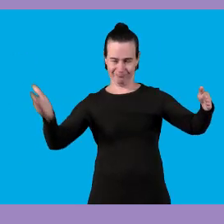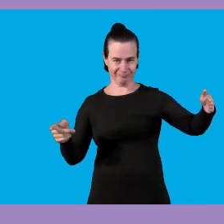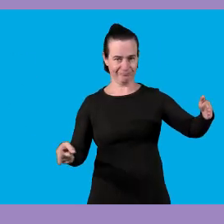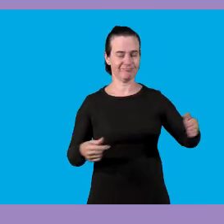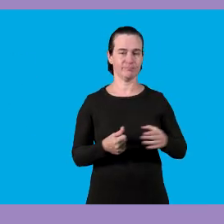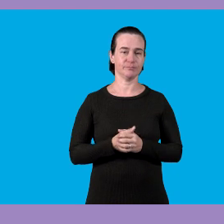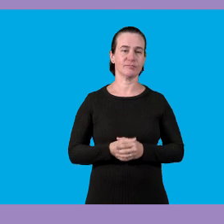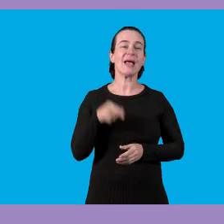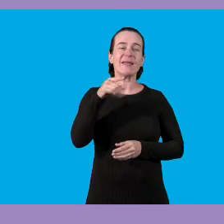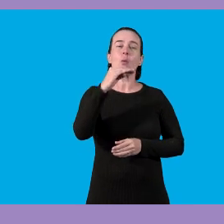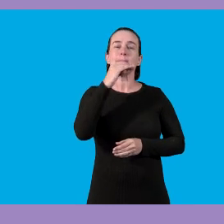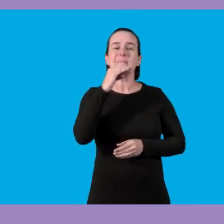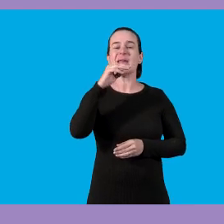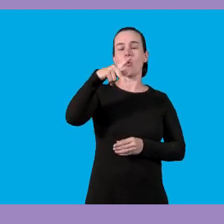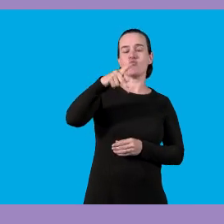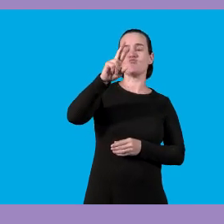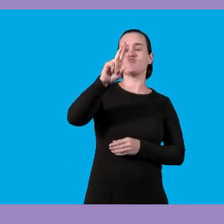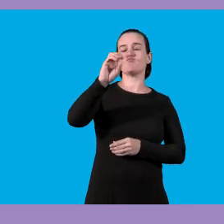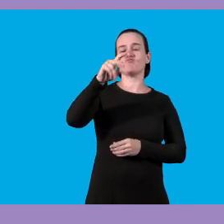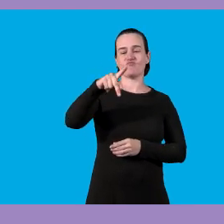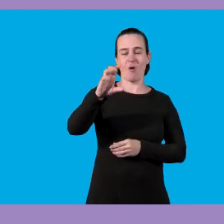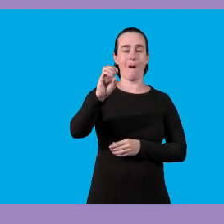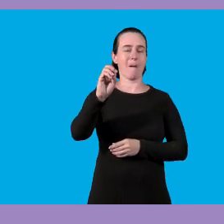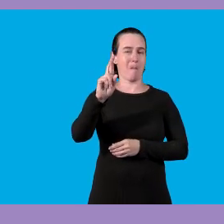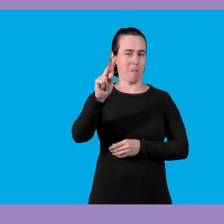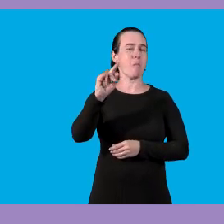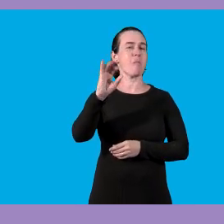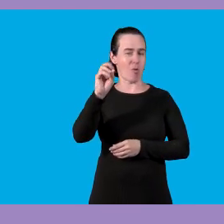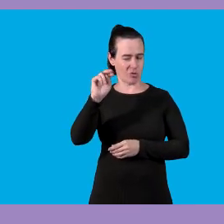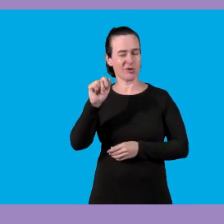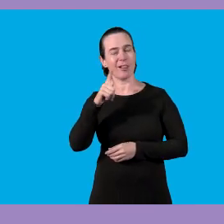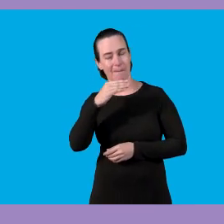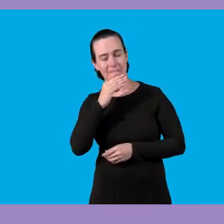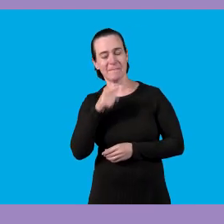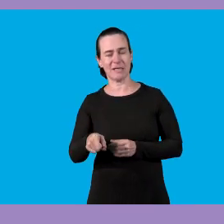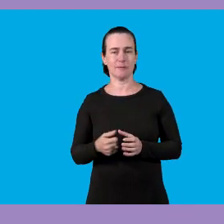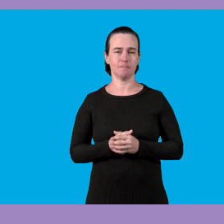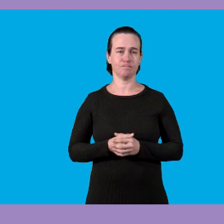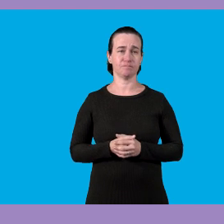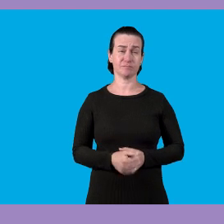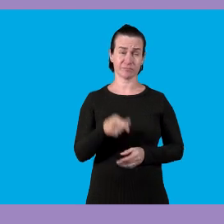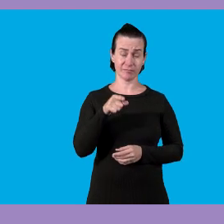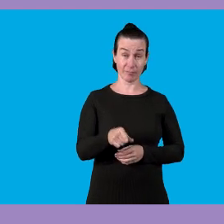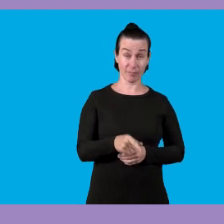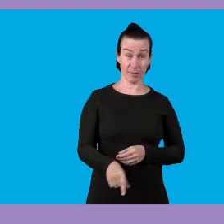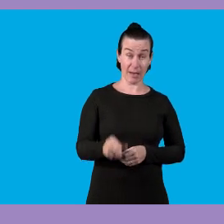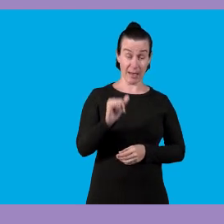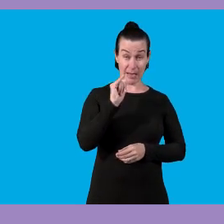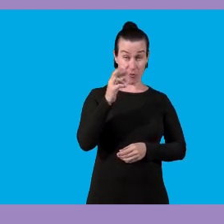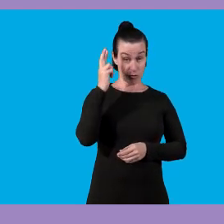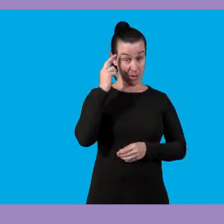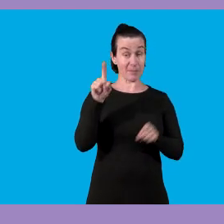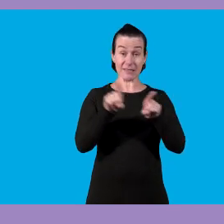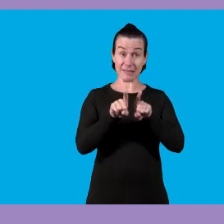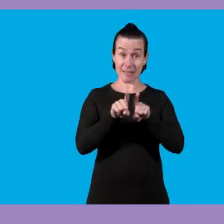All right, so that's proportionality. And also remember that congruent quadrilaterals are also